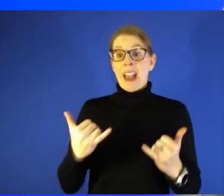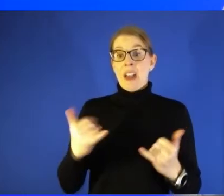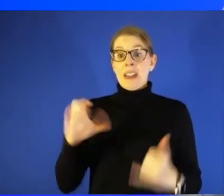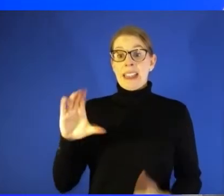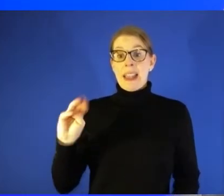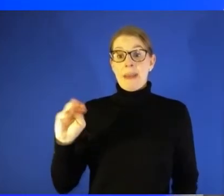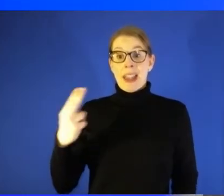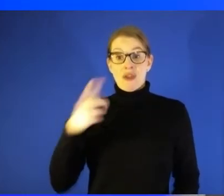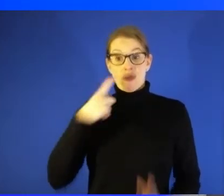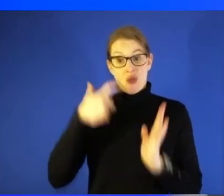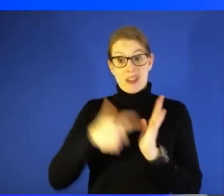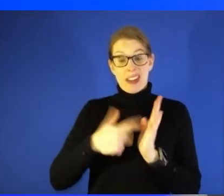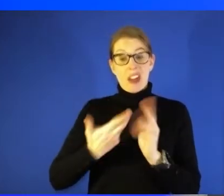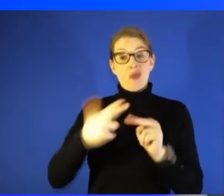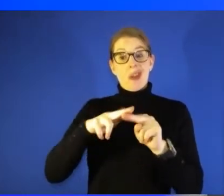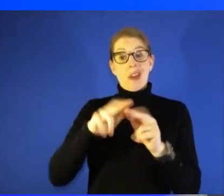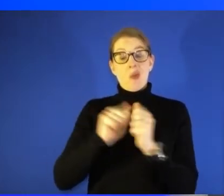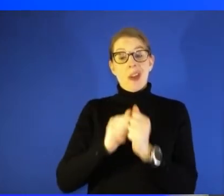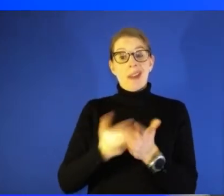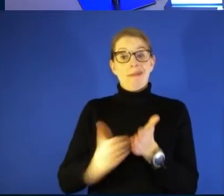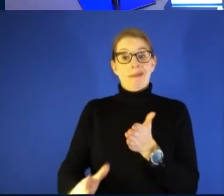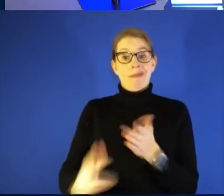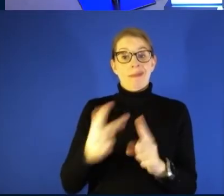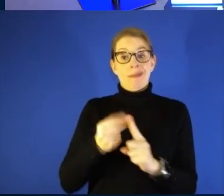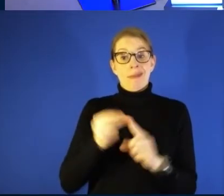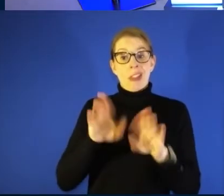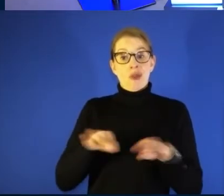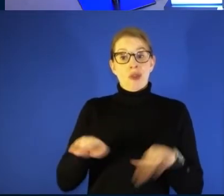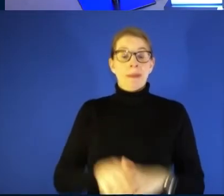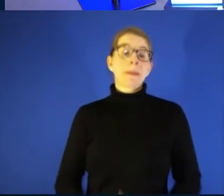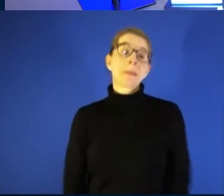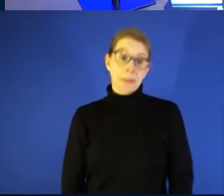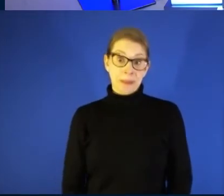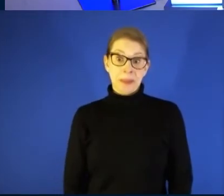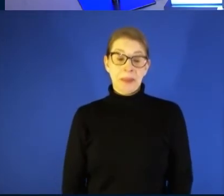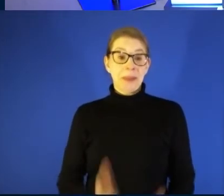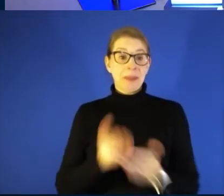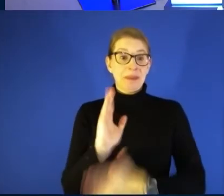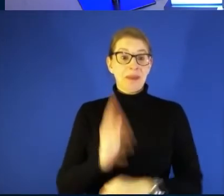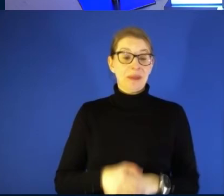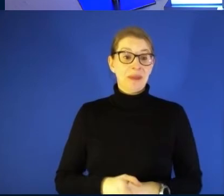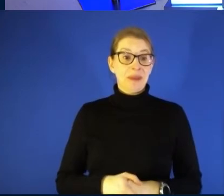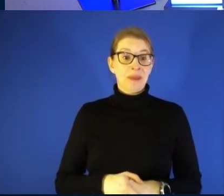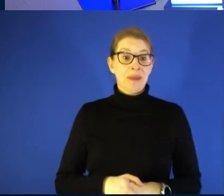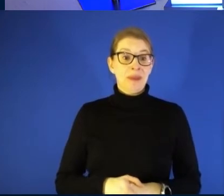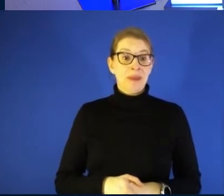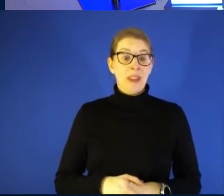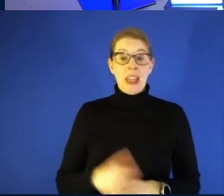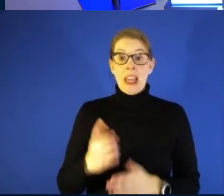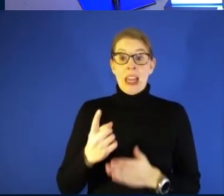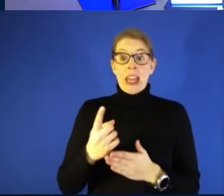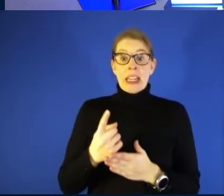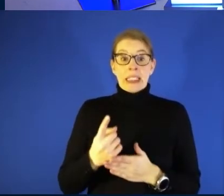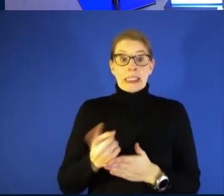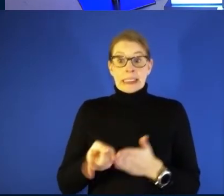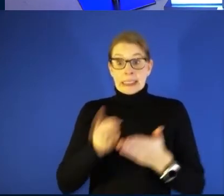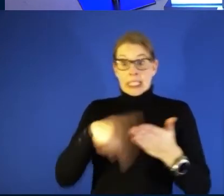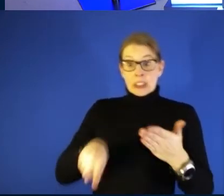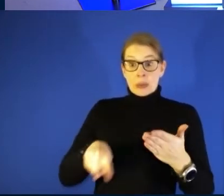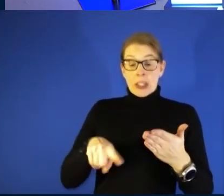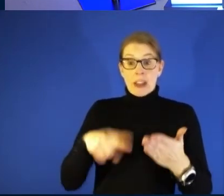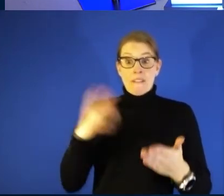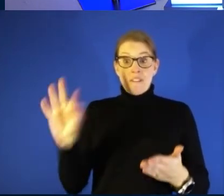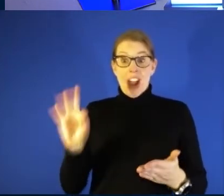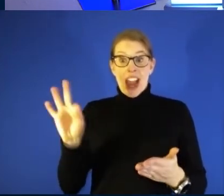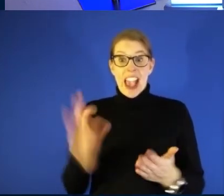with particularly unvaccinated children. All right. We'll make it a three-peat next Friday. You guys got to come back. Yeah. Awesome. Let's do it. Okay,